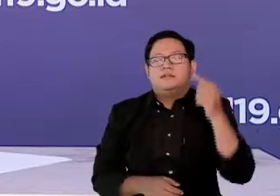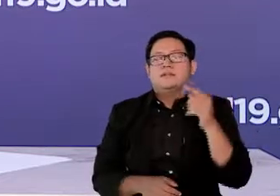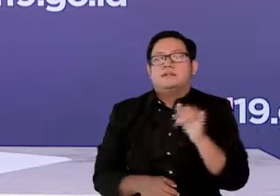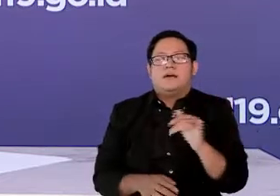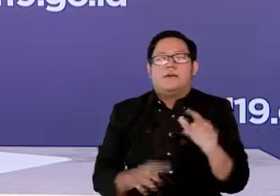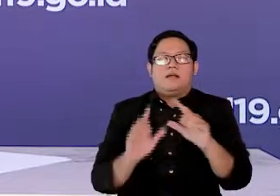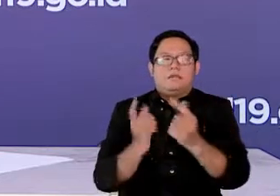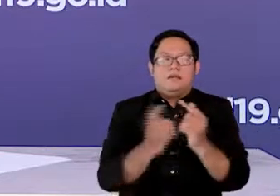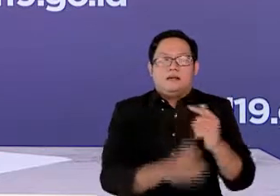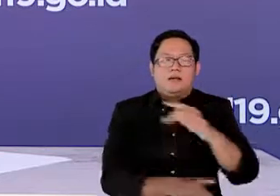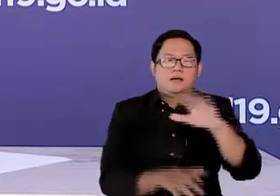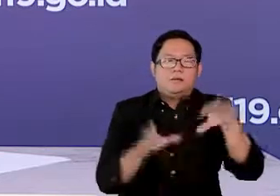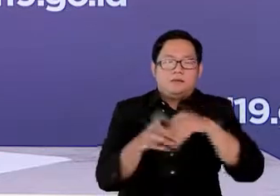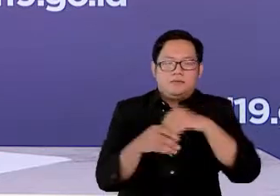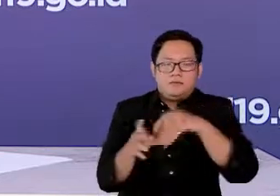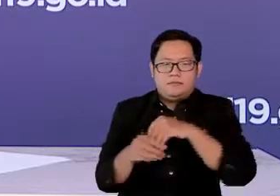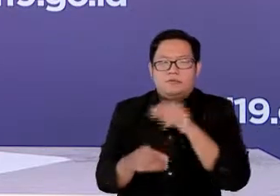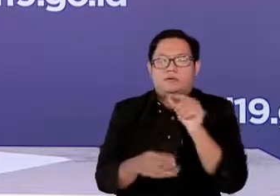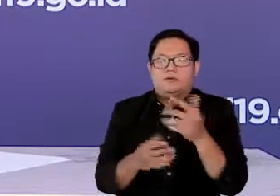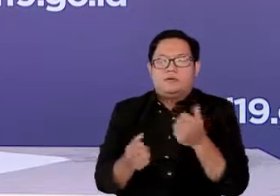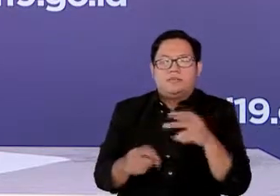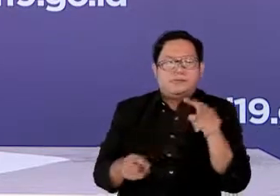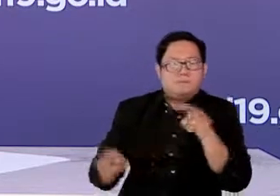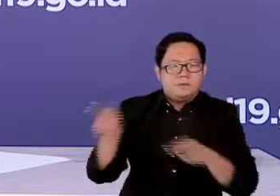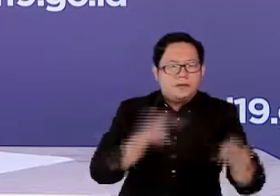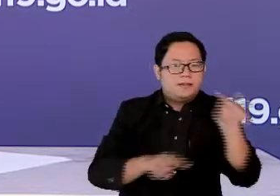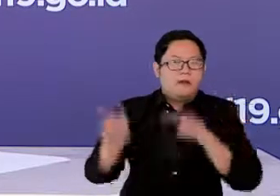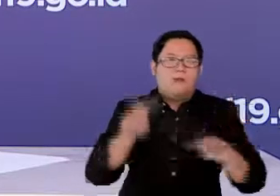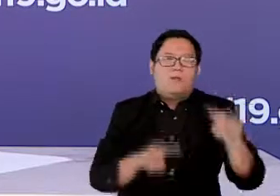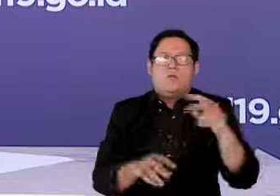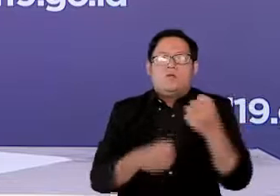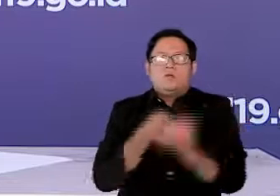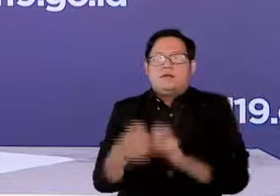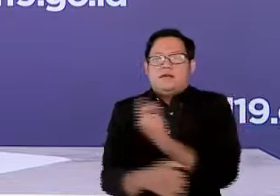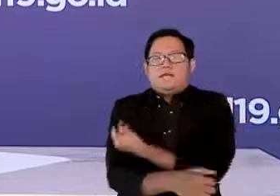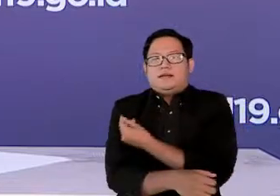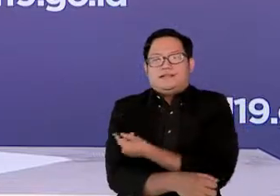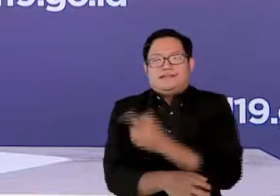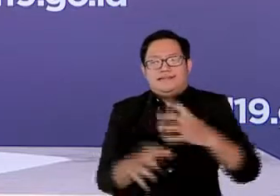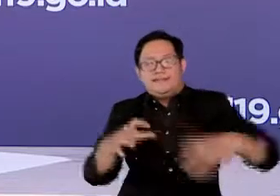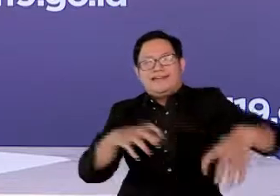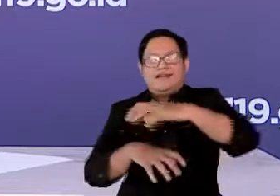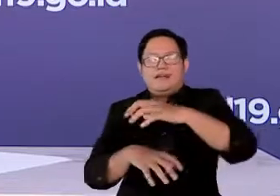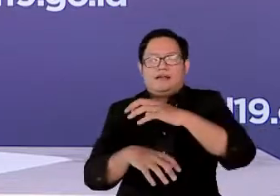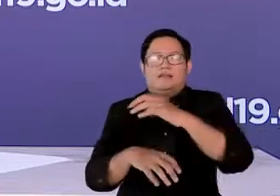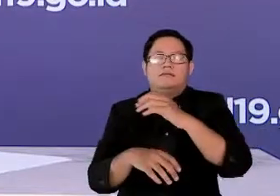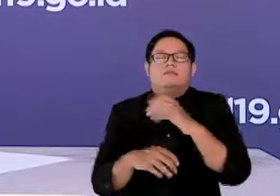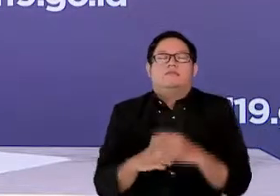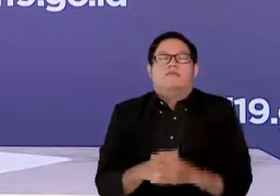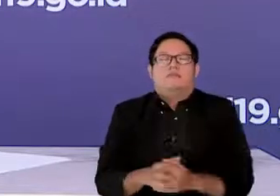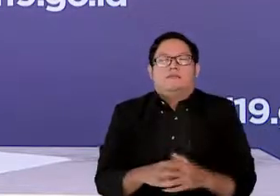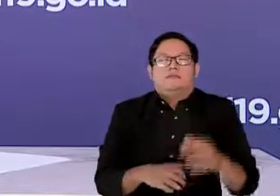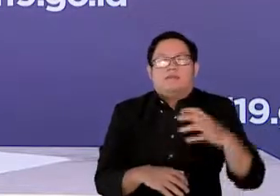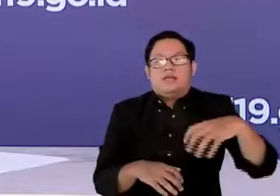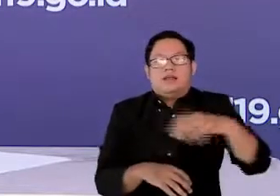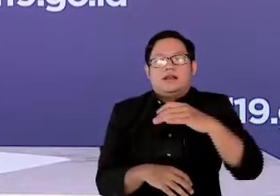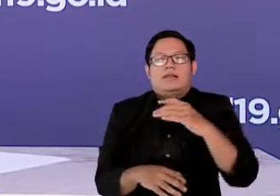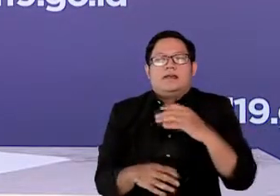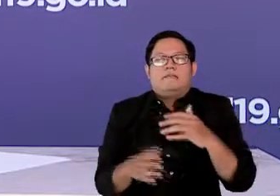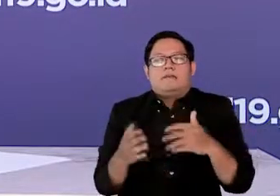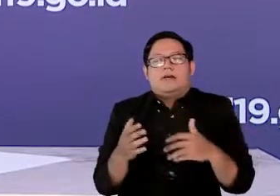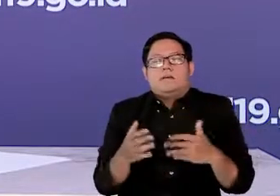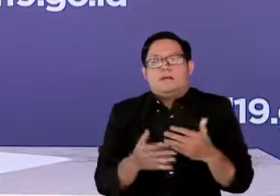to oversee the distribution of vaccines to regions, including the Financial and Development Supervisory Agency,